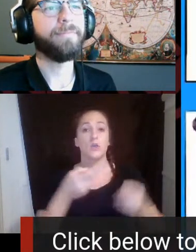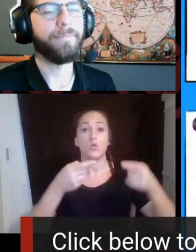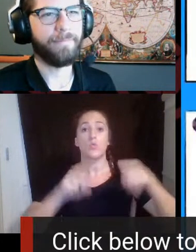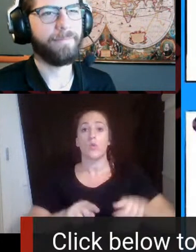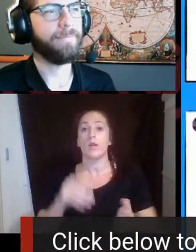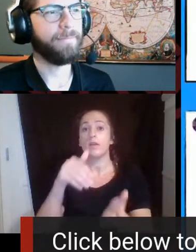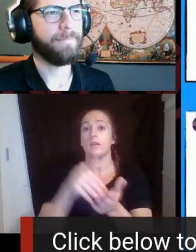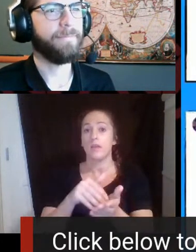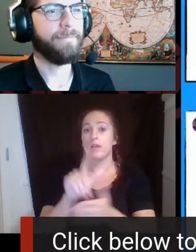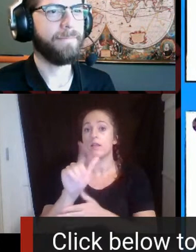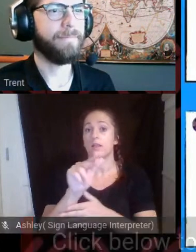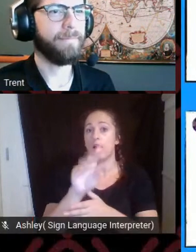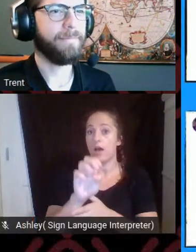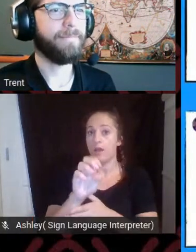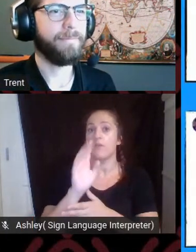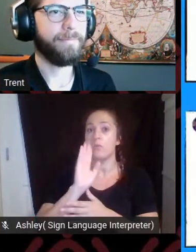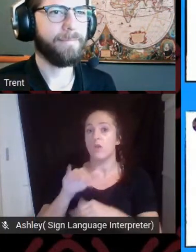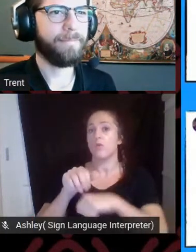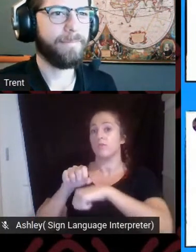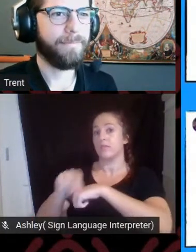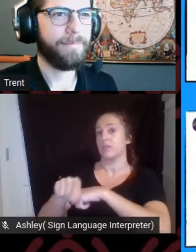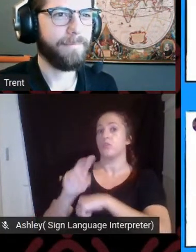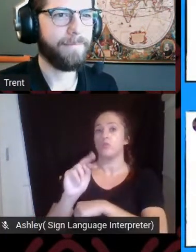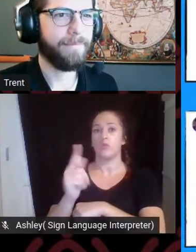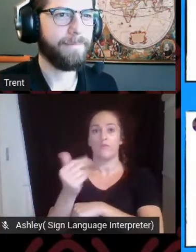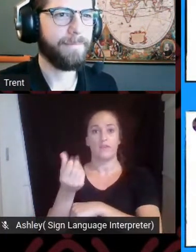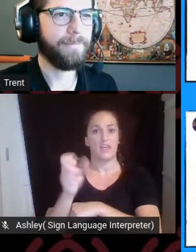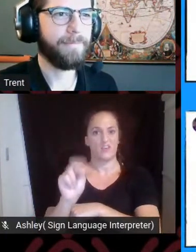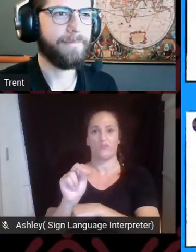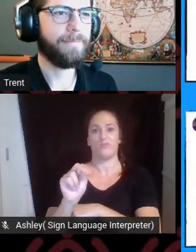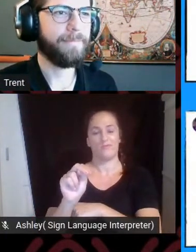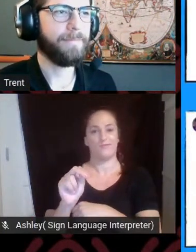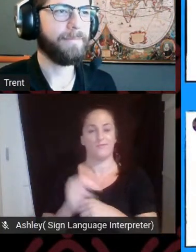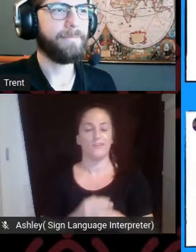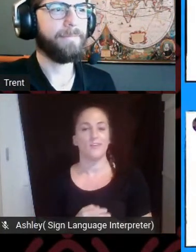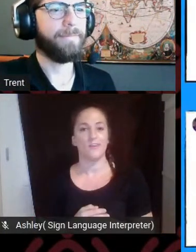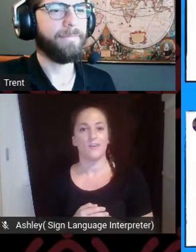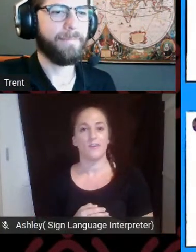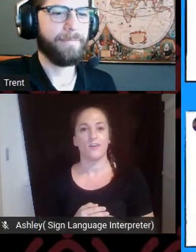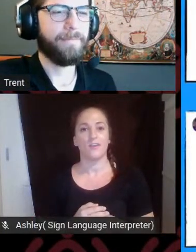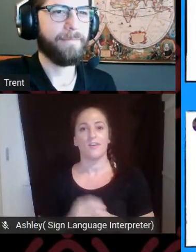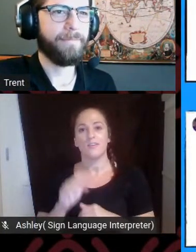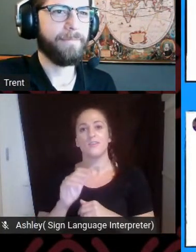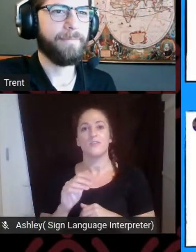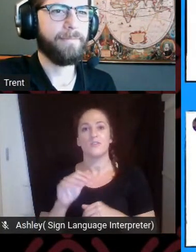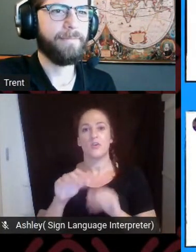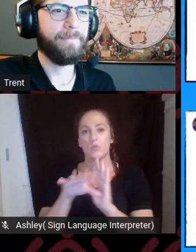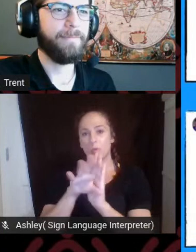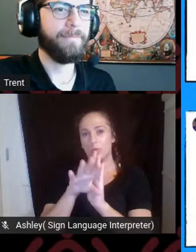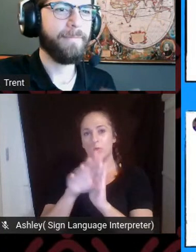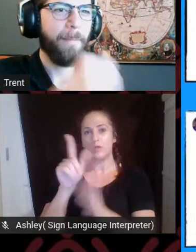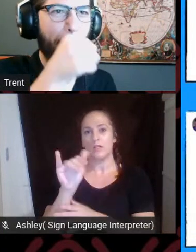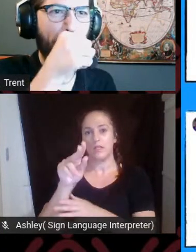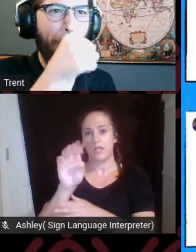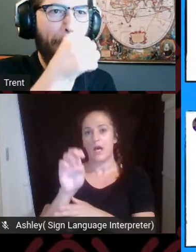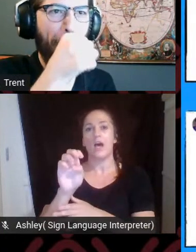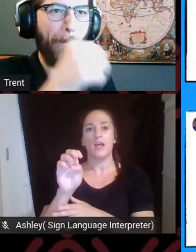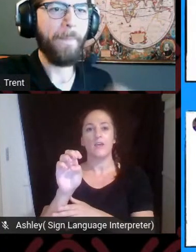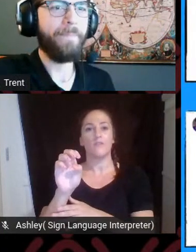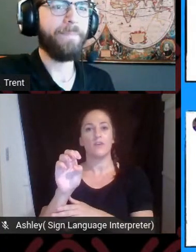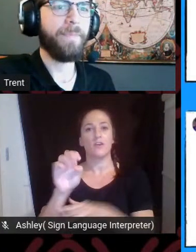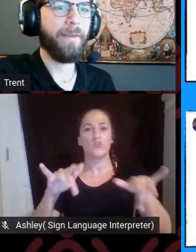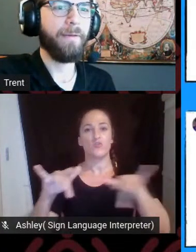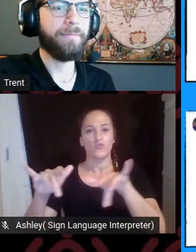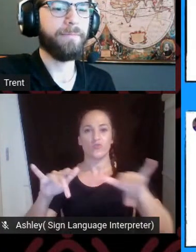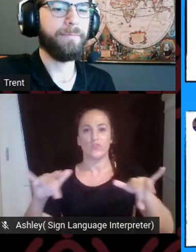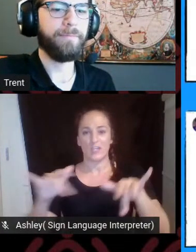us. We also have been having some fun with our live streams, and we've been doing some workshop selfies. So please